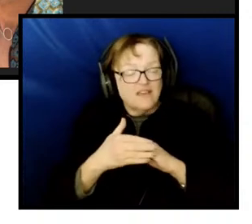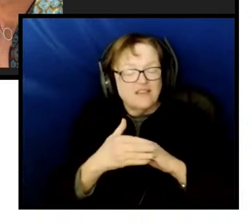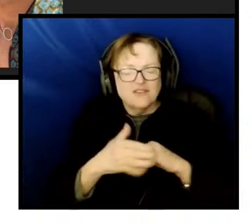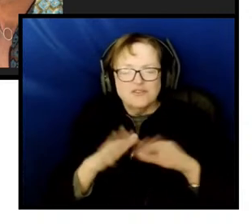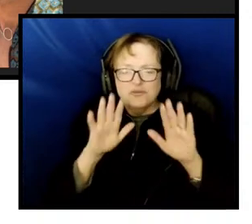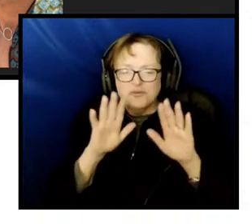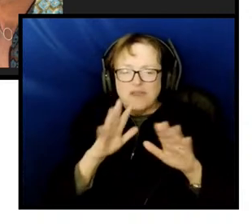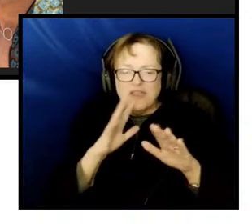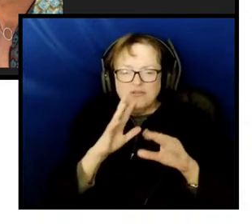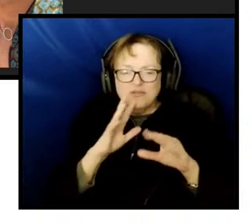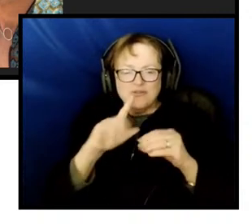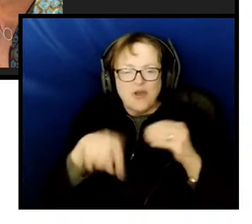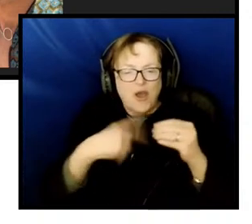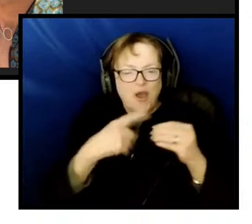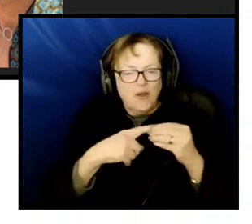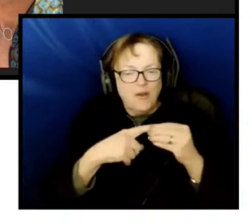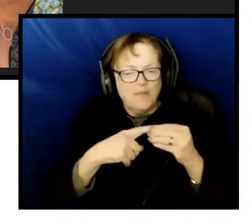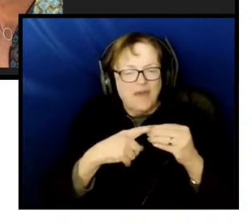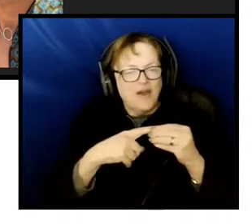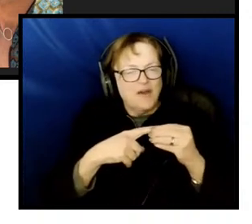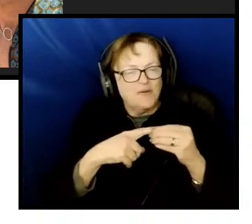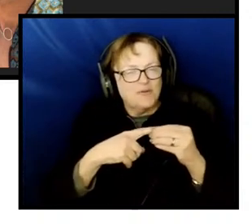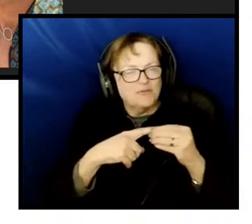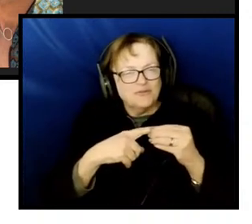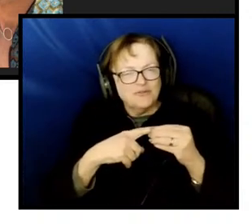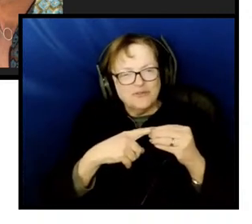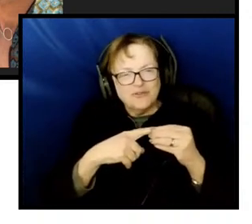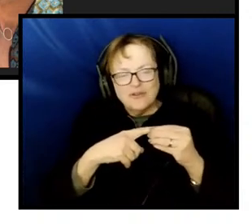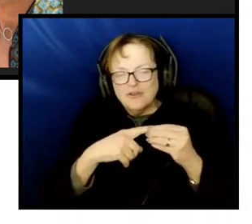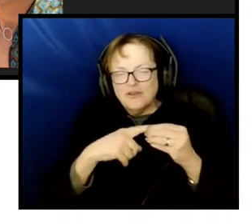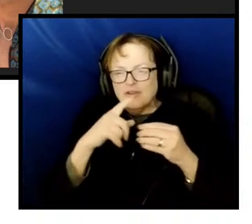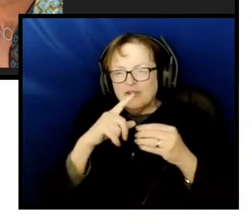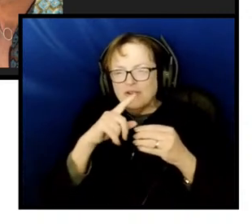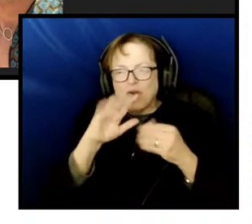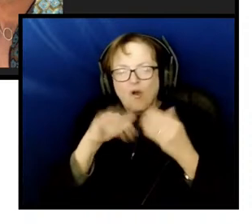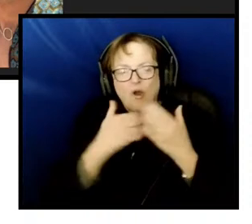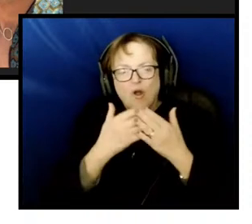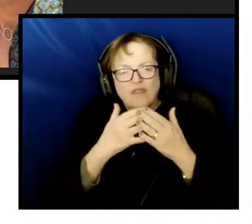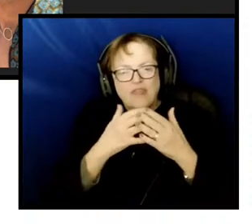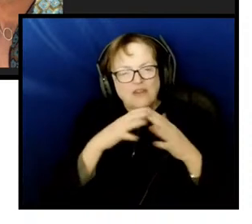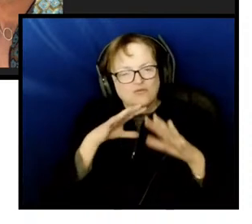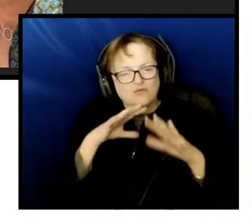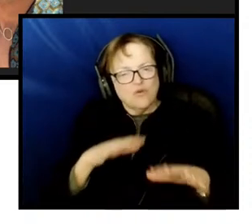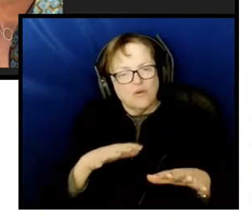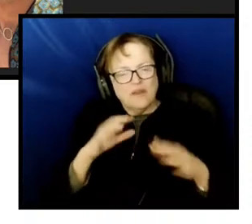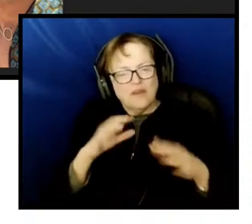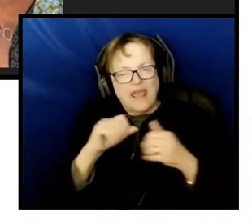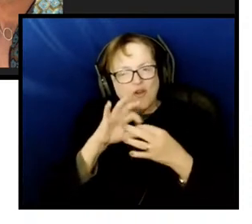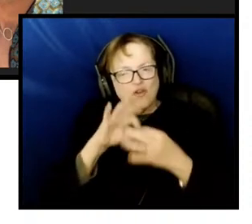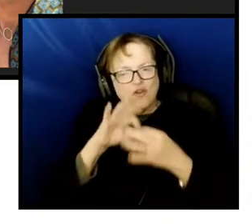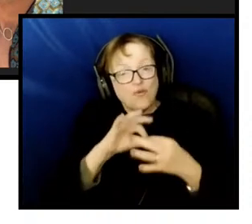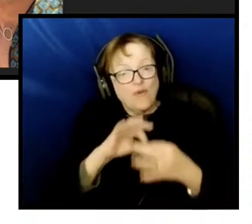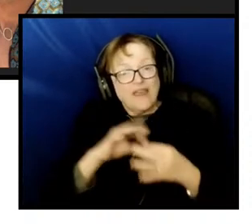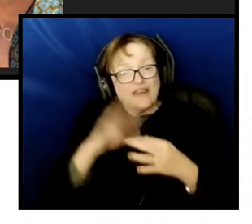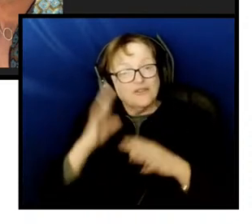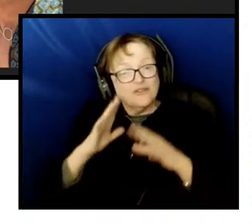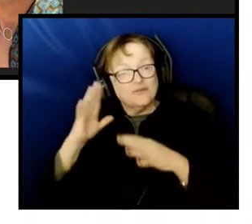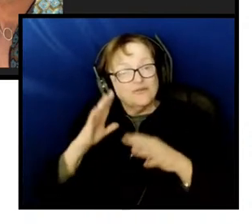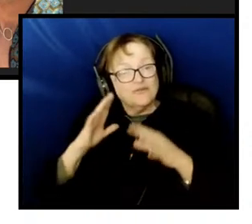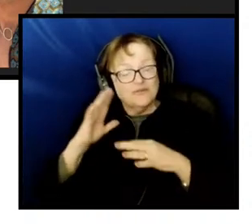about the inspiration behind adornment and how we connected to our Caribbean ancestors